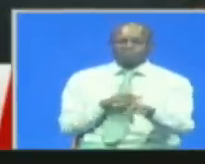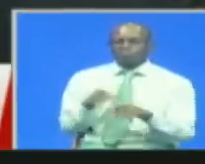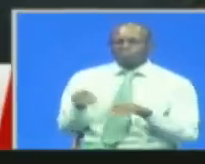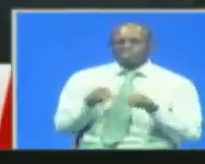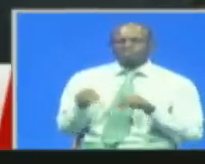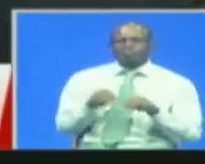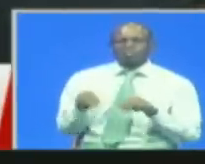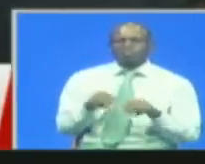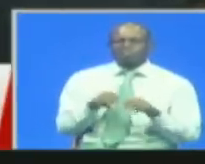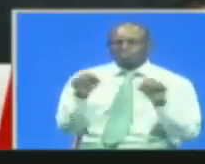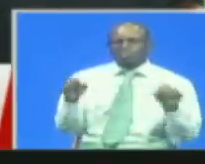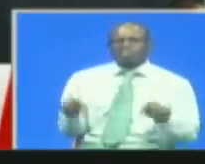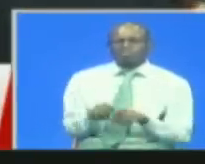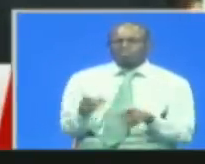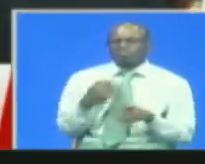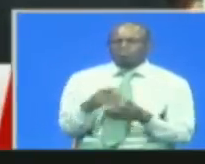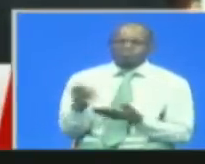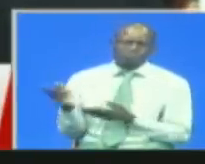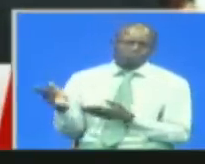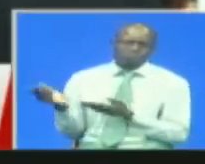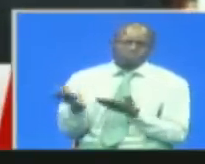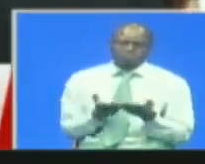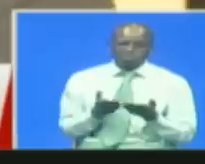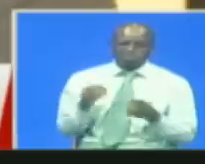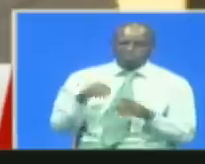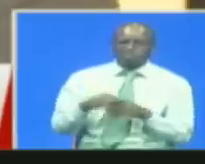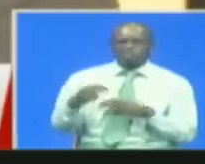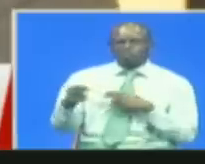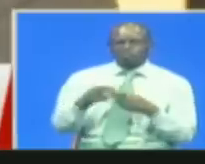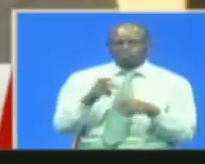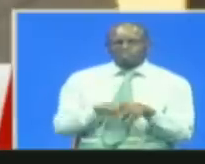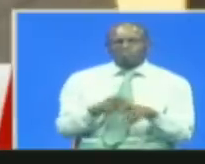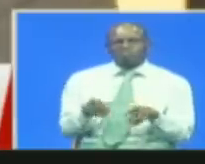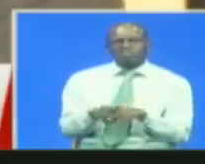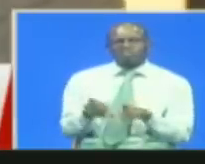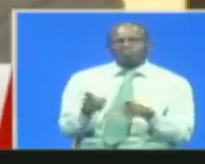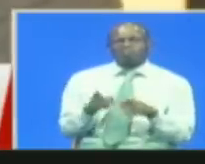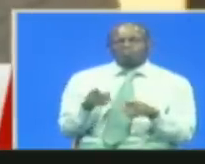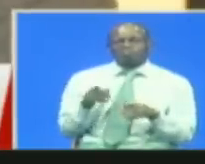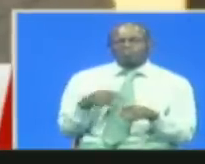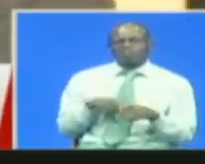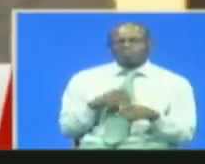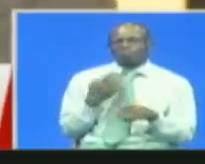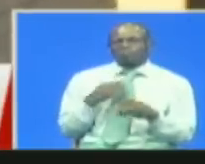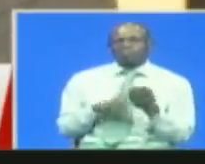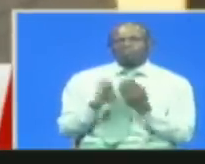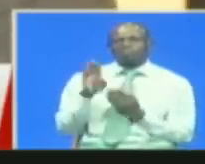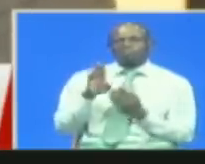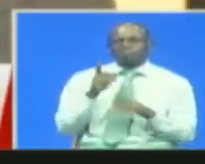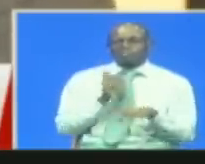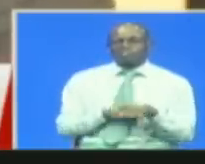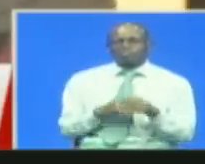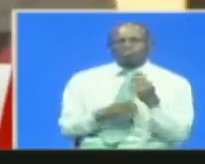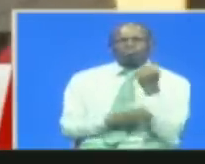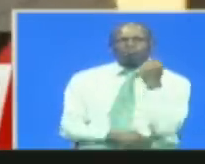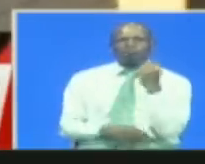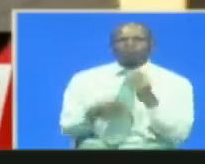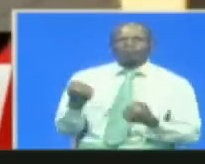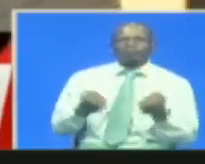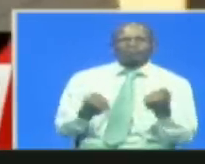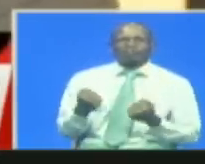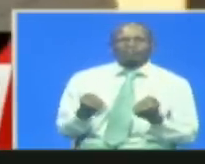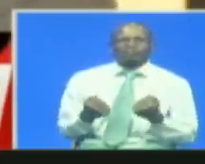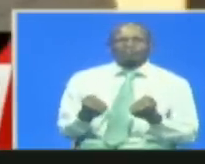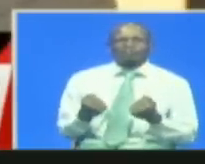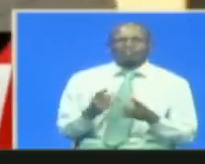rapid transit system over the short term. We can't say there's development when the poor are driving. Then we claim